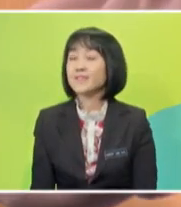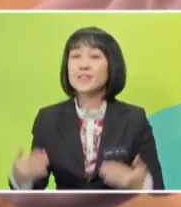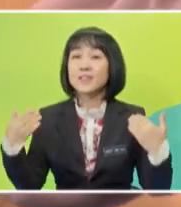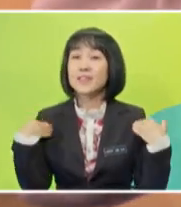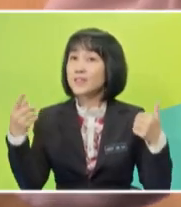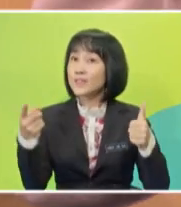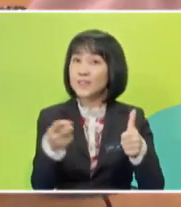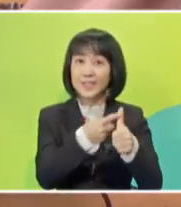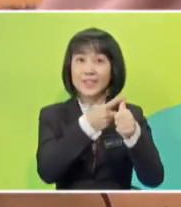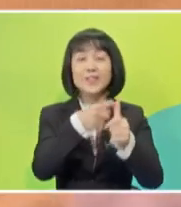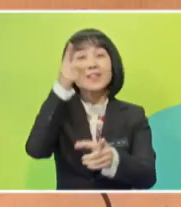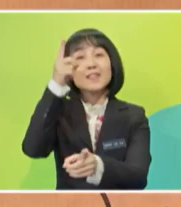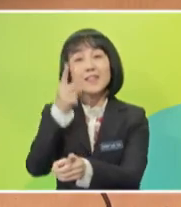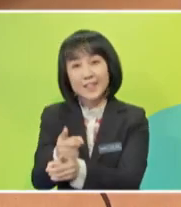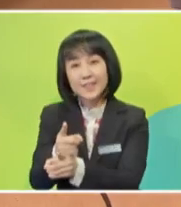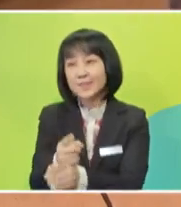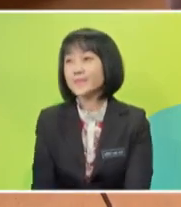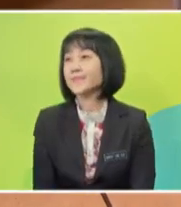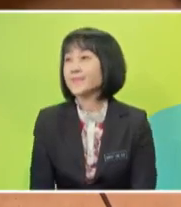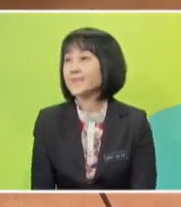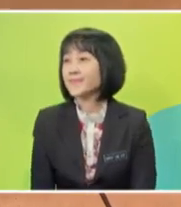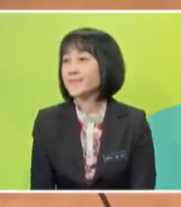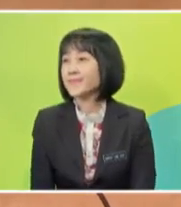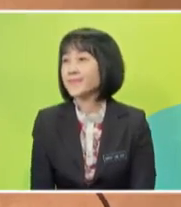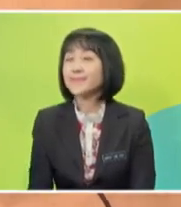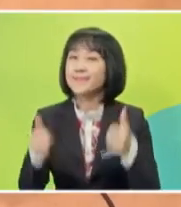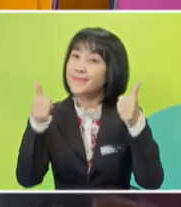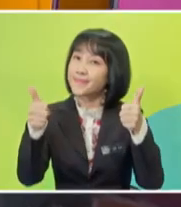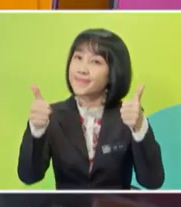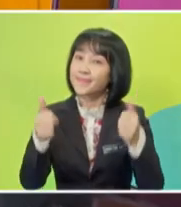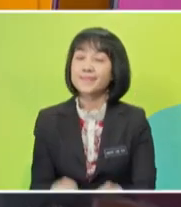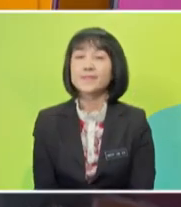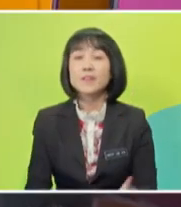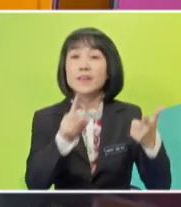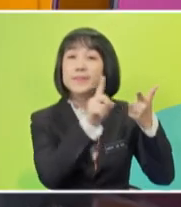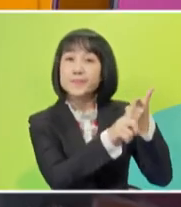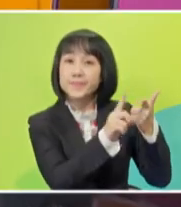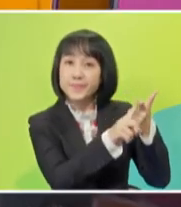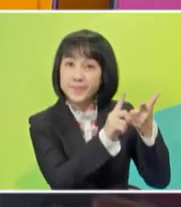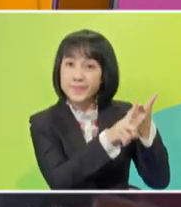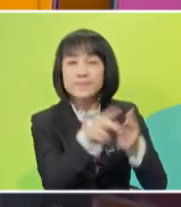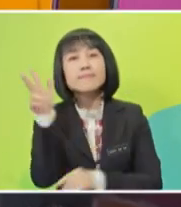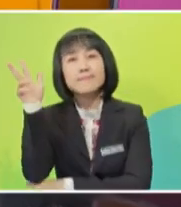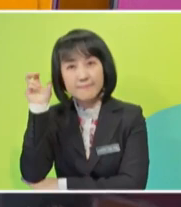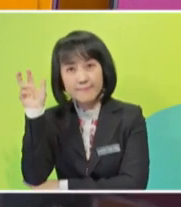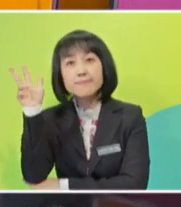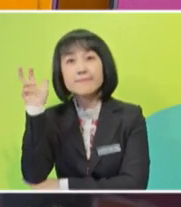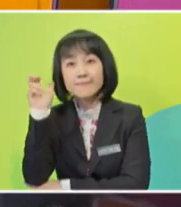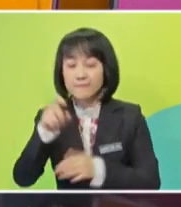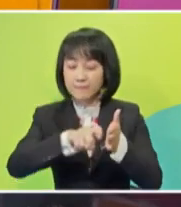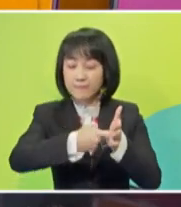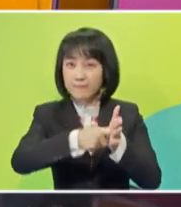first one right here. Okay, well done. Now, the second one. Okay, listen carefully for the